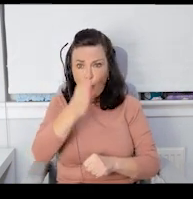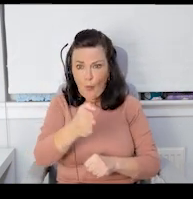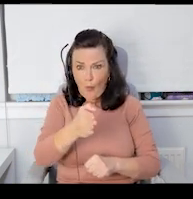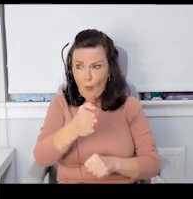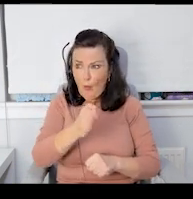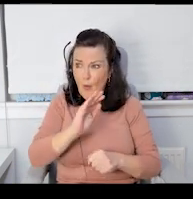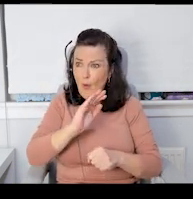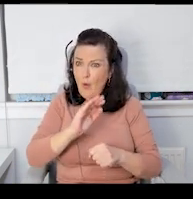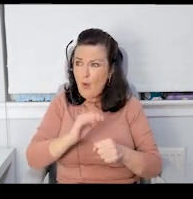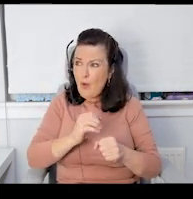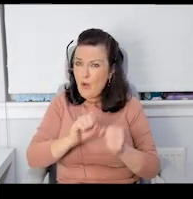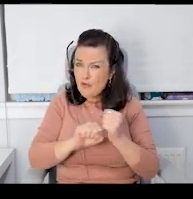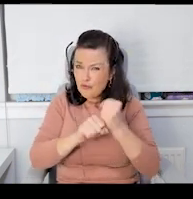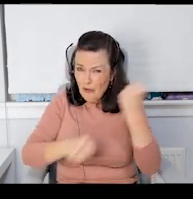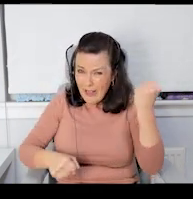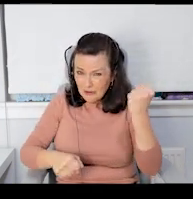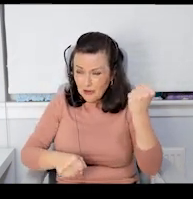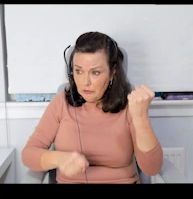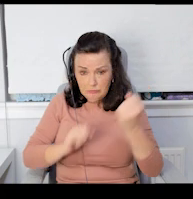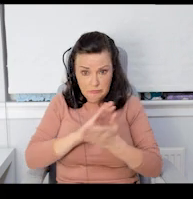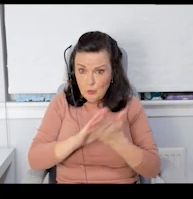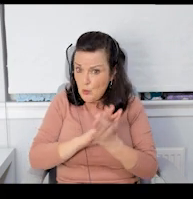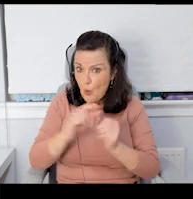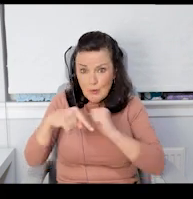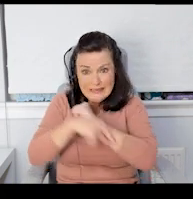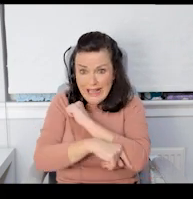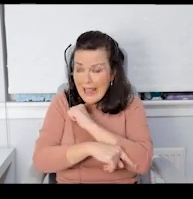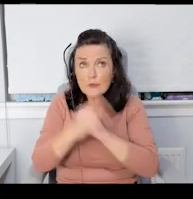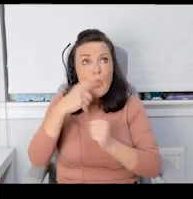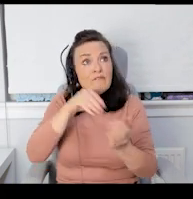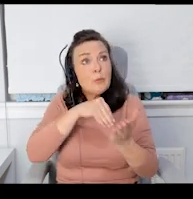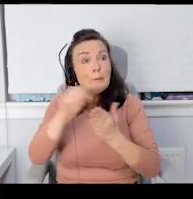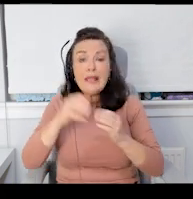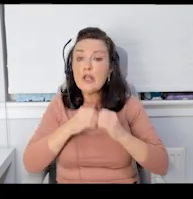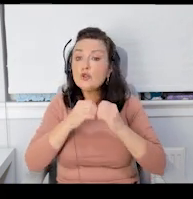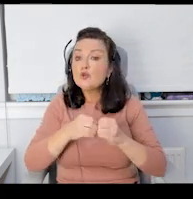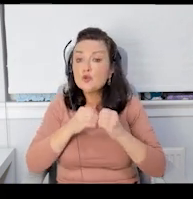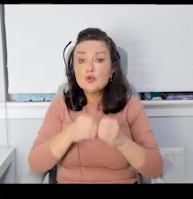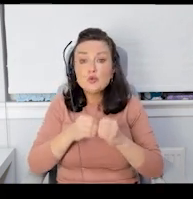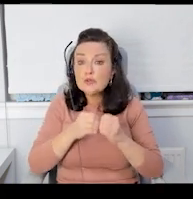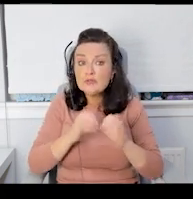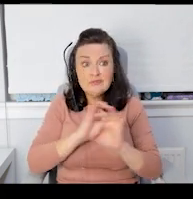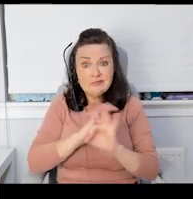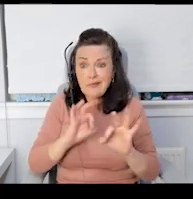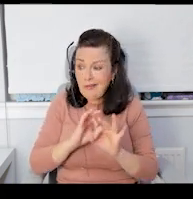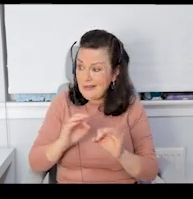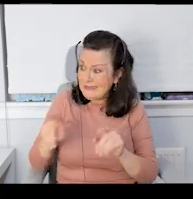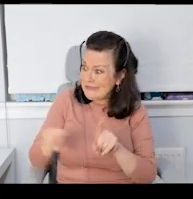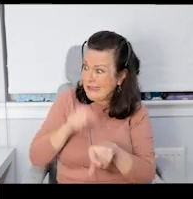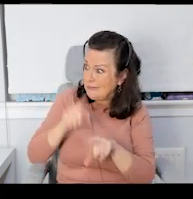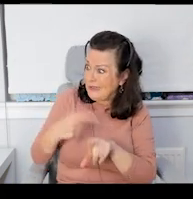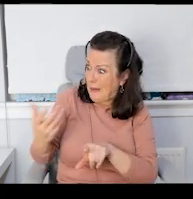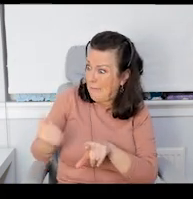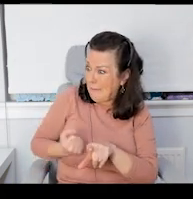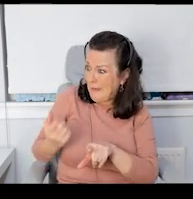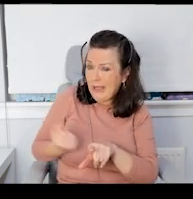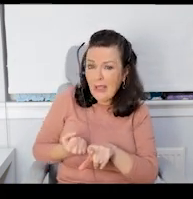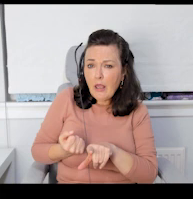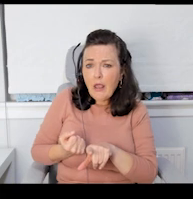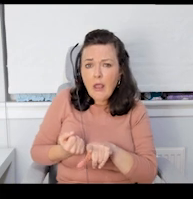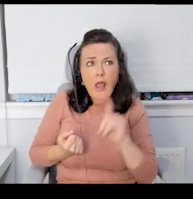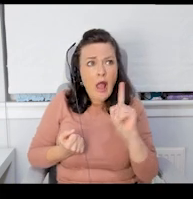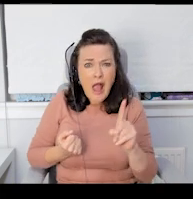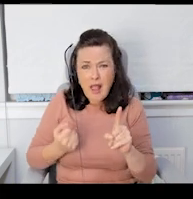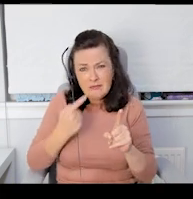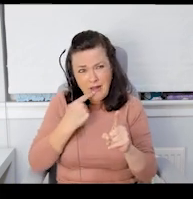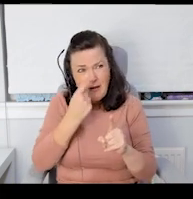to the apprentice and they avoid student debt. It's industry designed, so you can be confident that what you learn is relevant and right for your role.